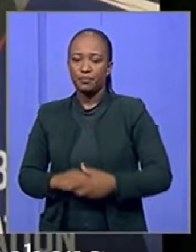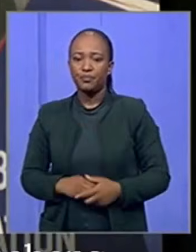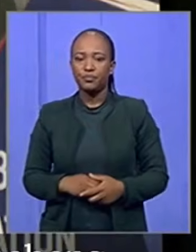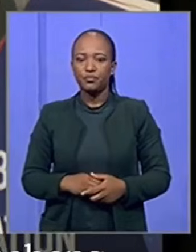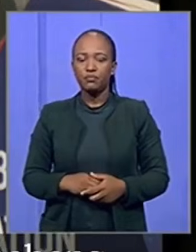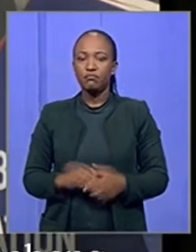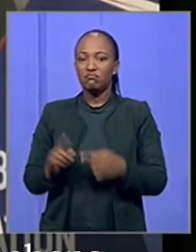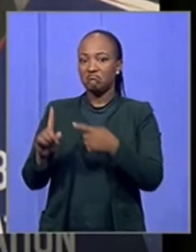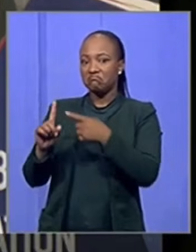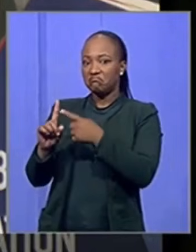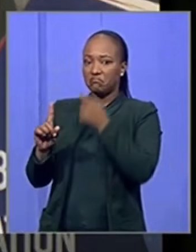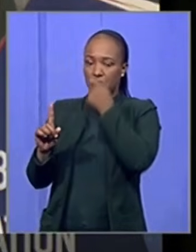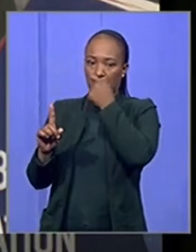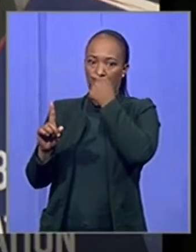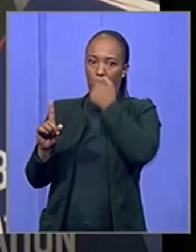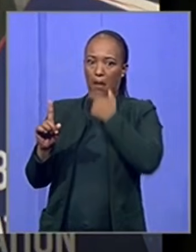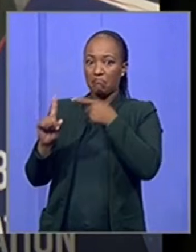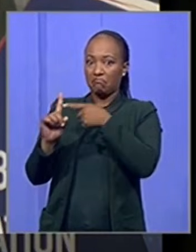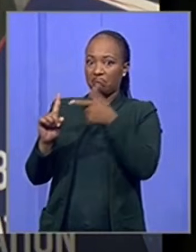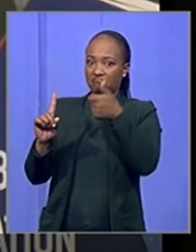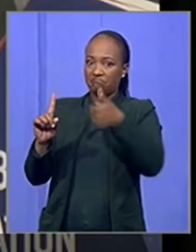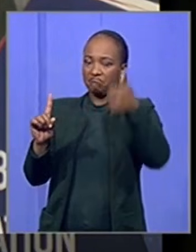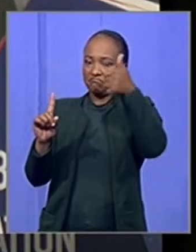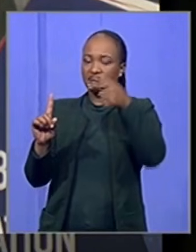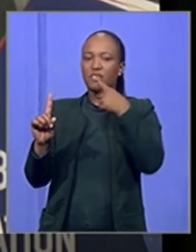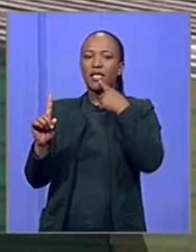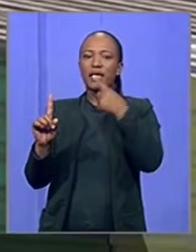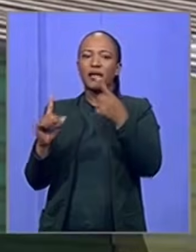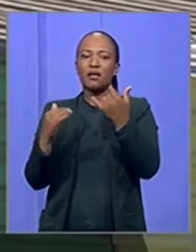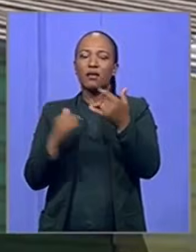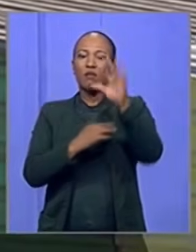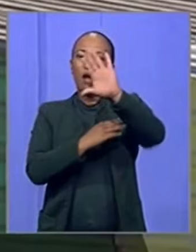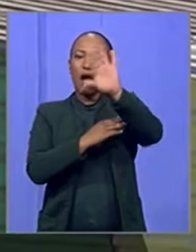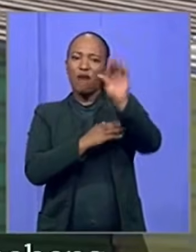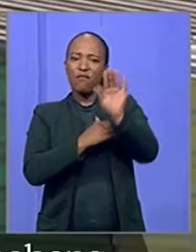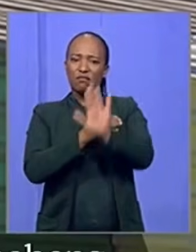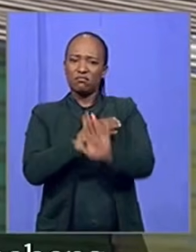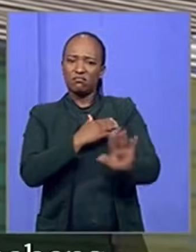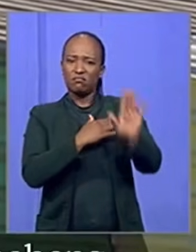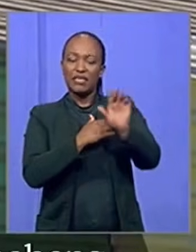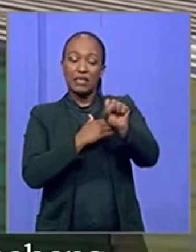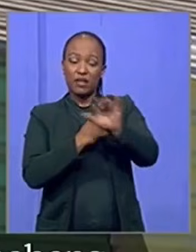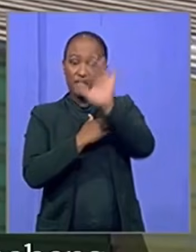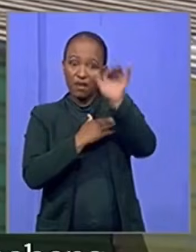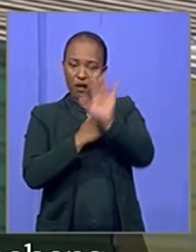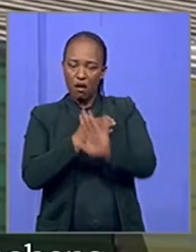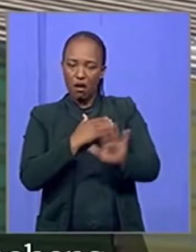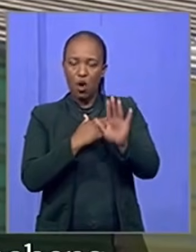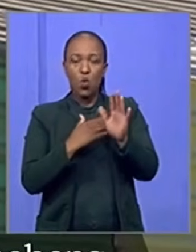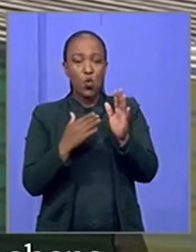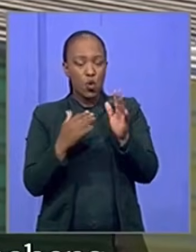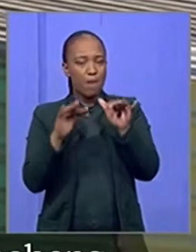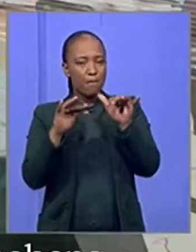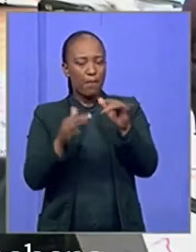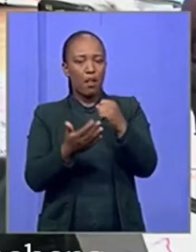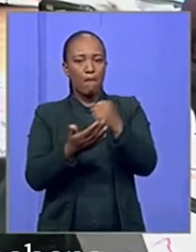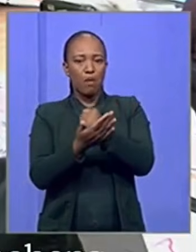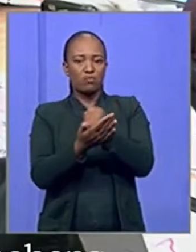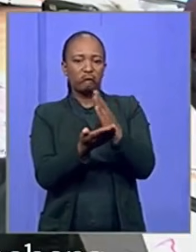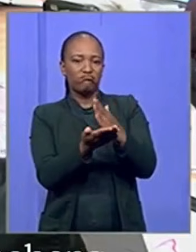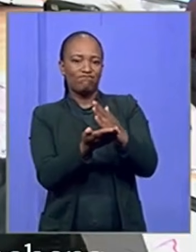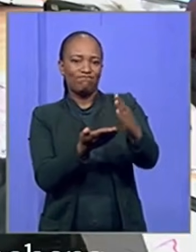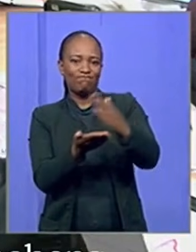Letona Nxesi le re nakong ena eo Afrika Borwa e tobaneng le kenyakenya leqeme la mesebetsi. Lefapha la hae le gakotse lenaneo la ntlafatso